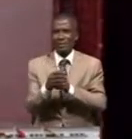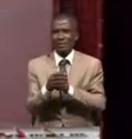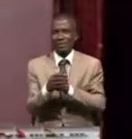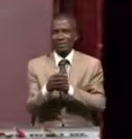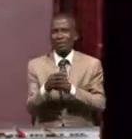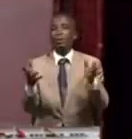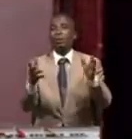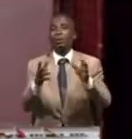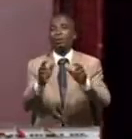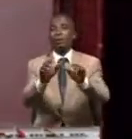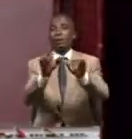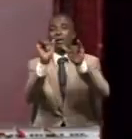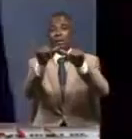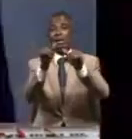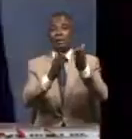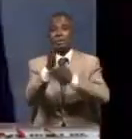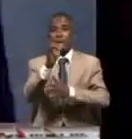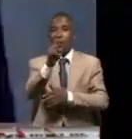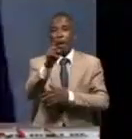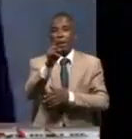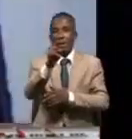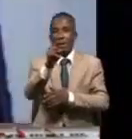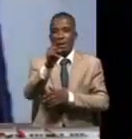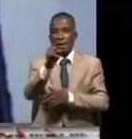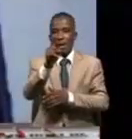Yes. You will get